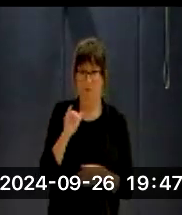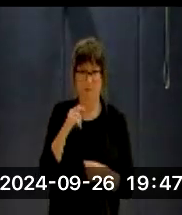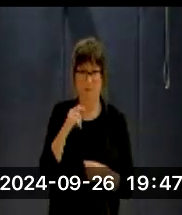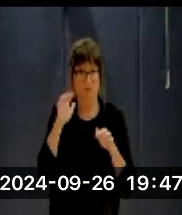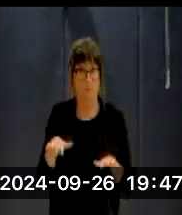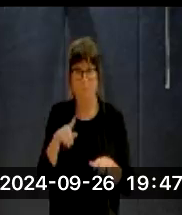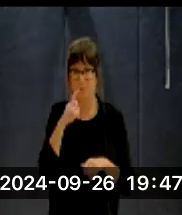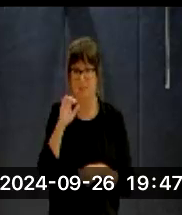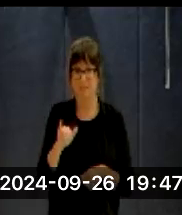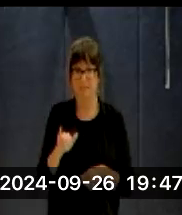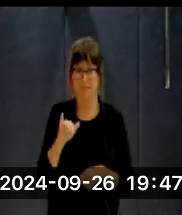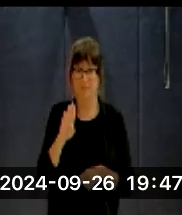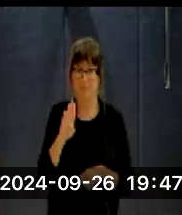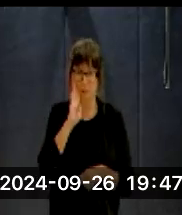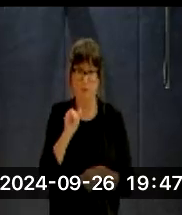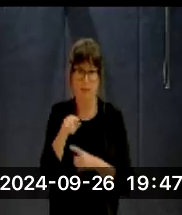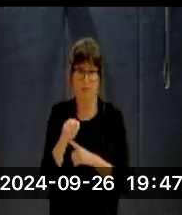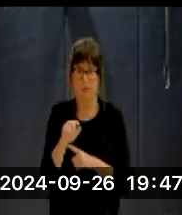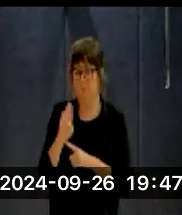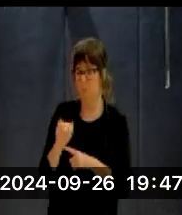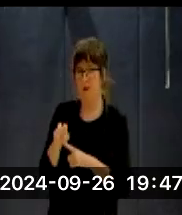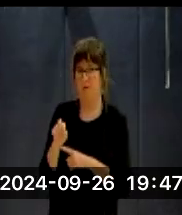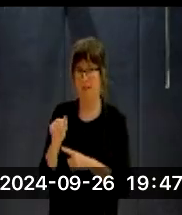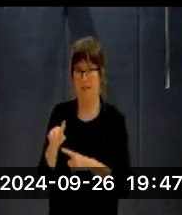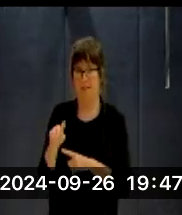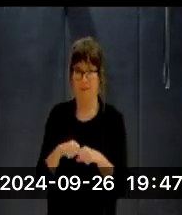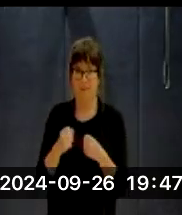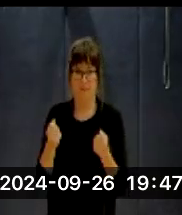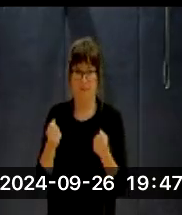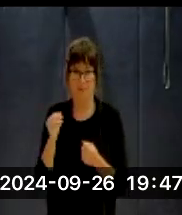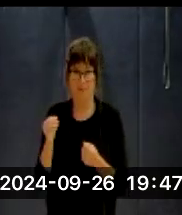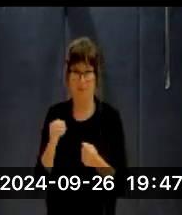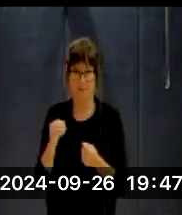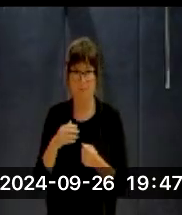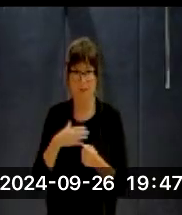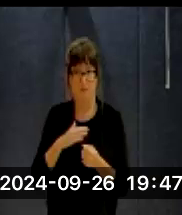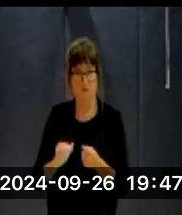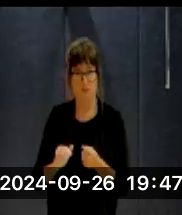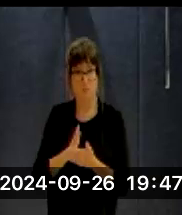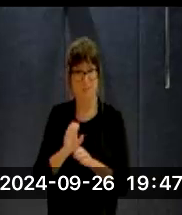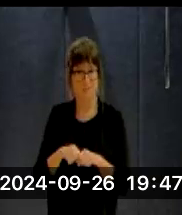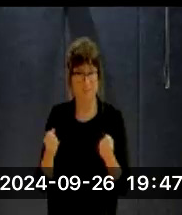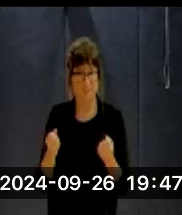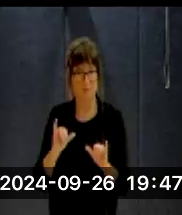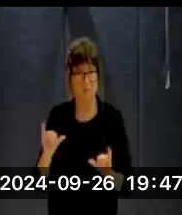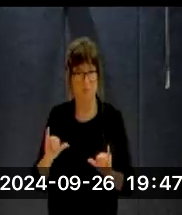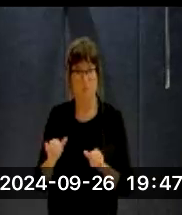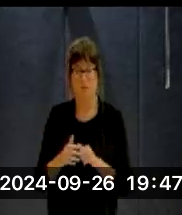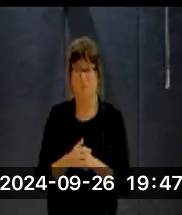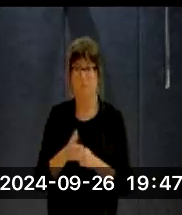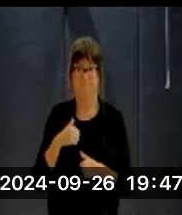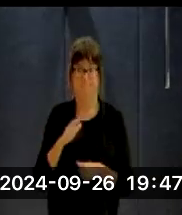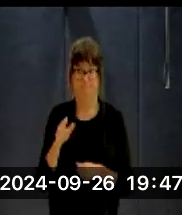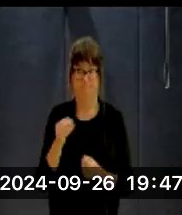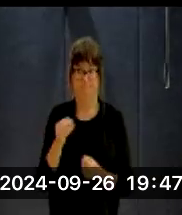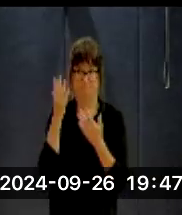is a Brown Act violation, and it's also a violation of my child's rights. And so I brought this to their attention.